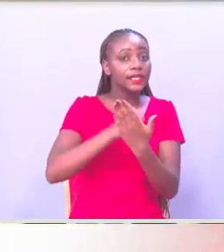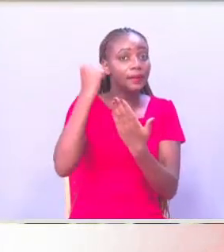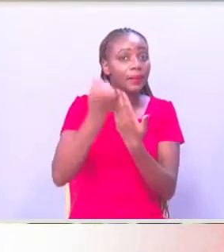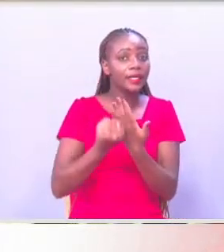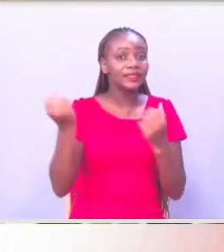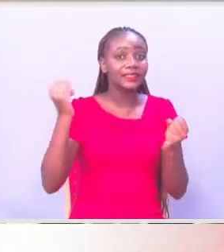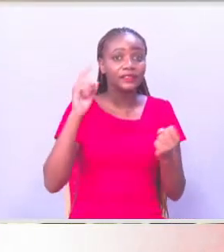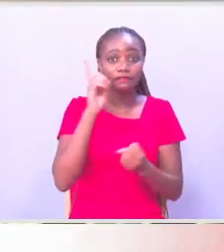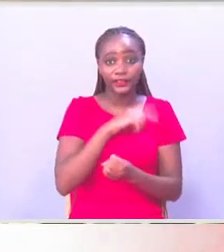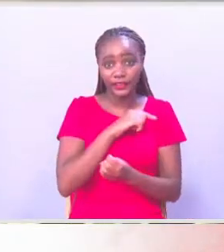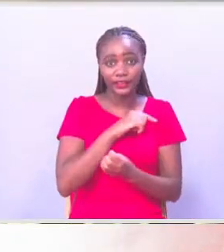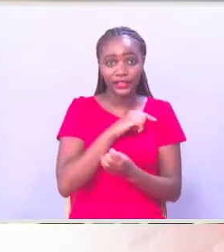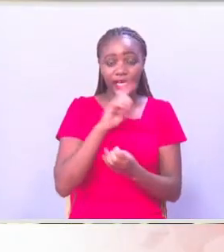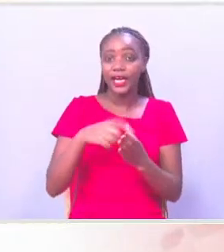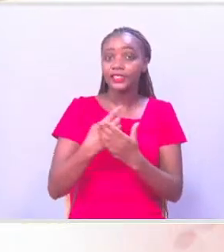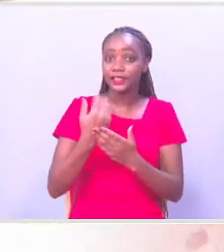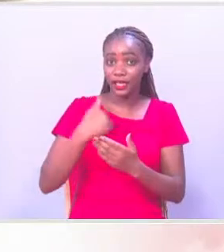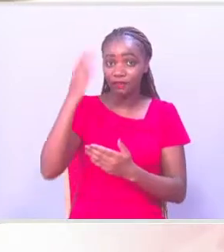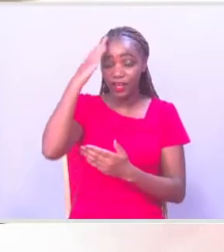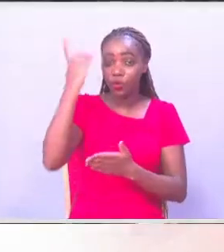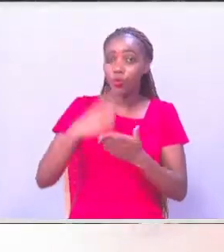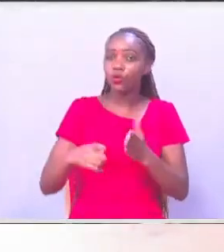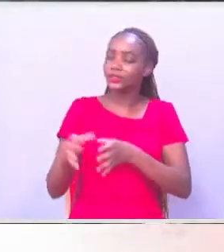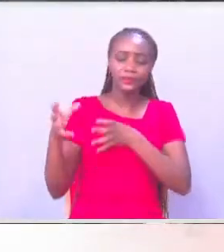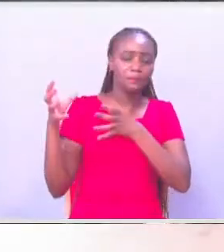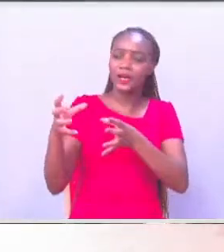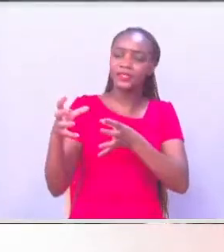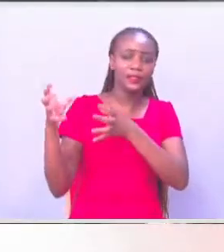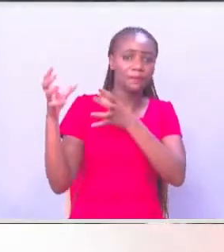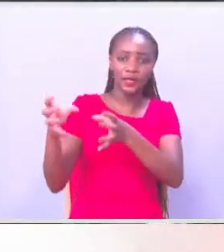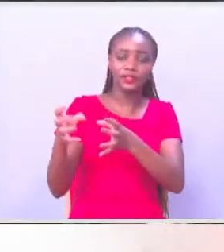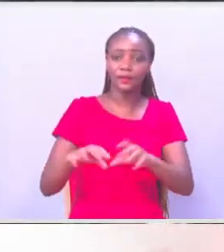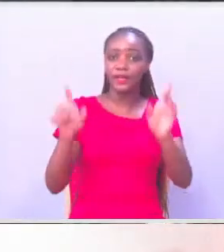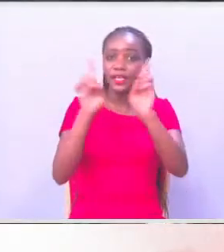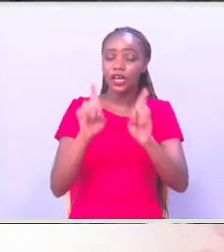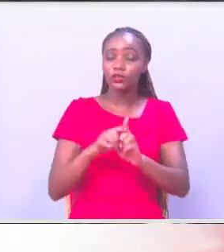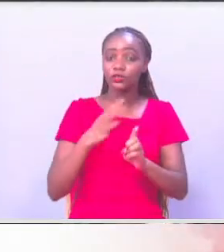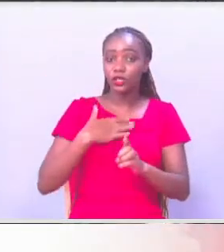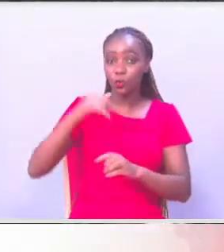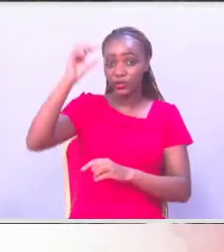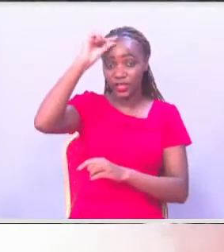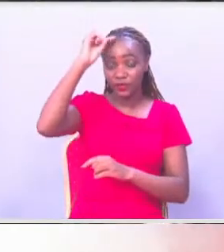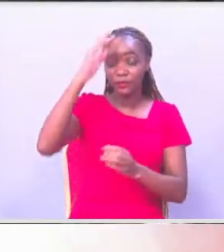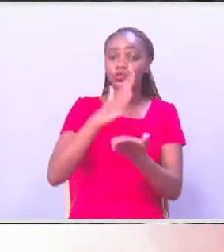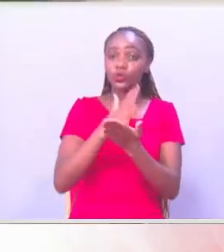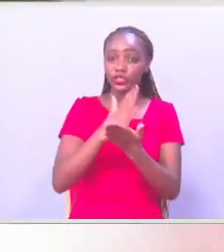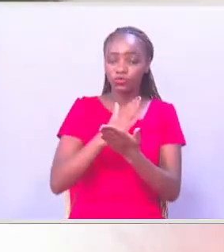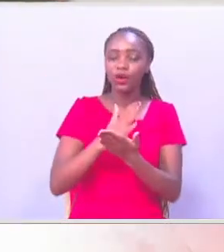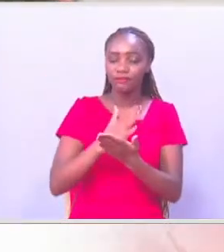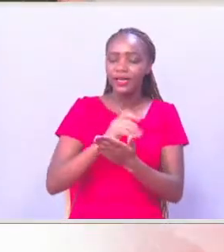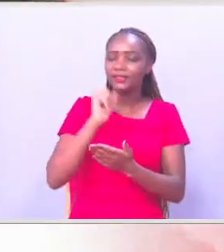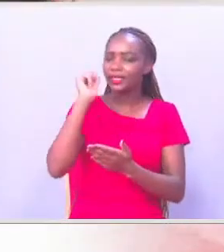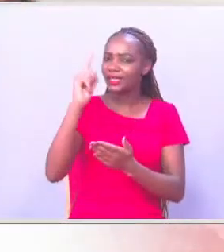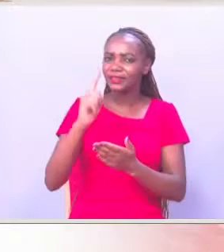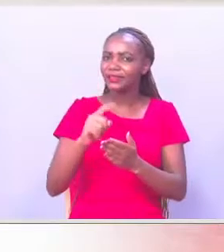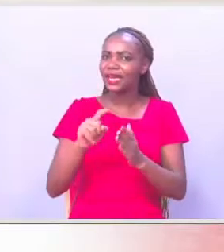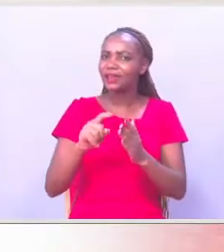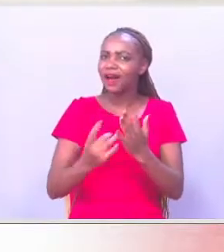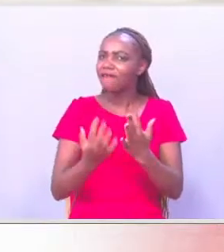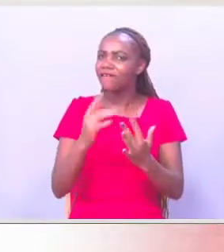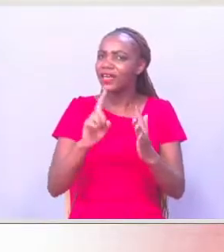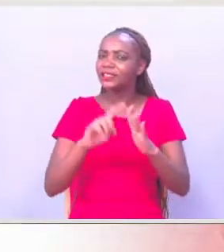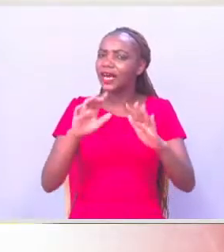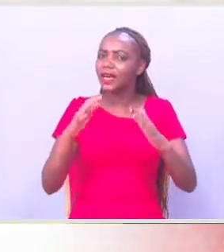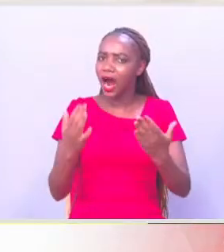ya watoto. Ni pressure. They now want government to establish the possible causes of the fires and be able